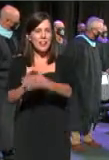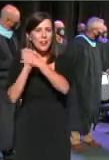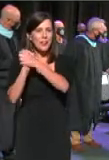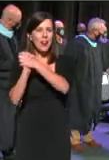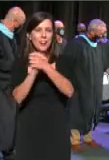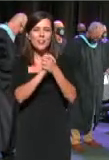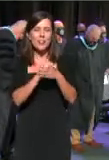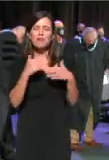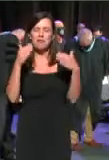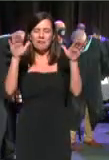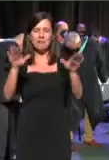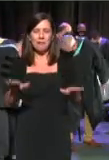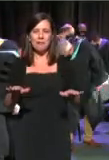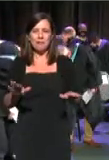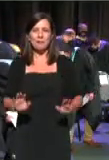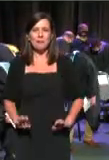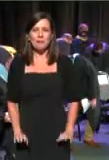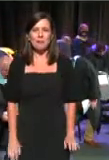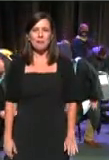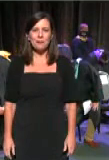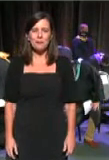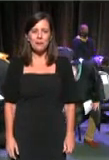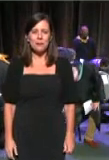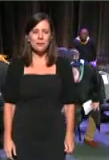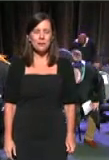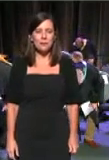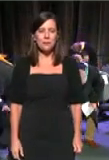Congratulations, you may be seated.